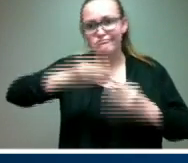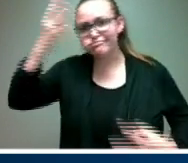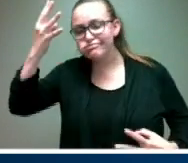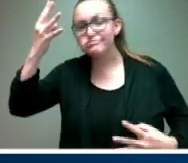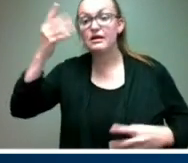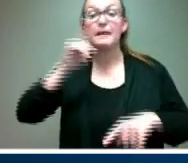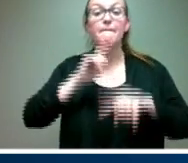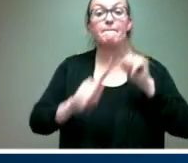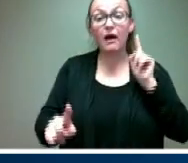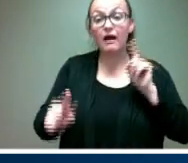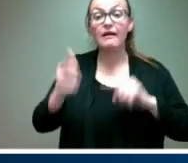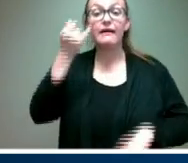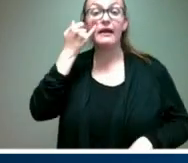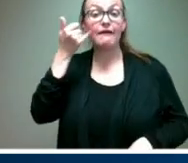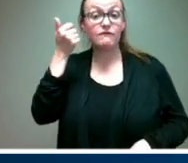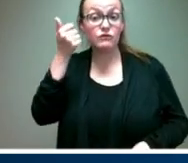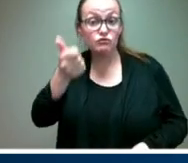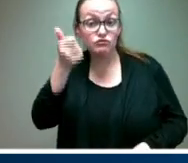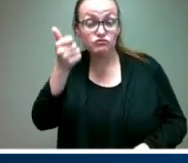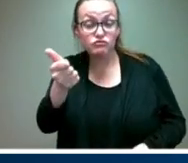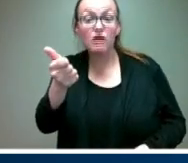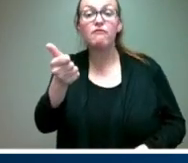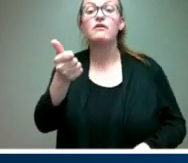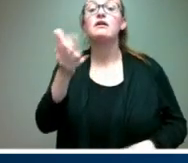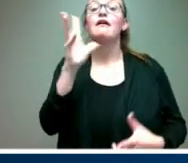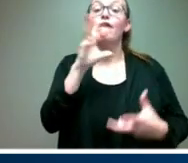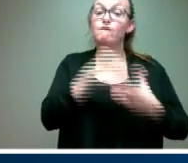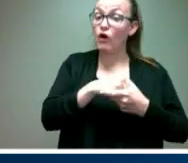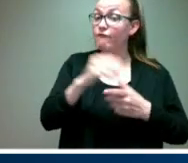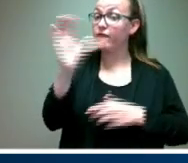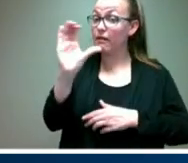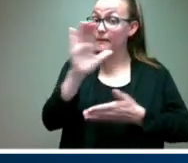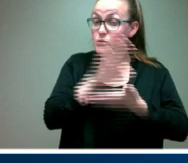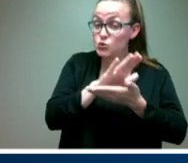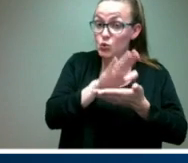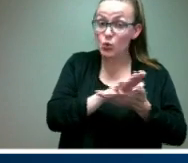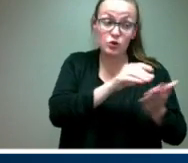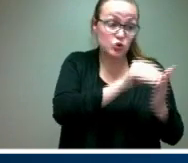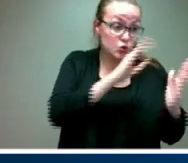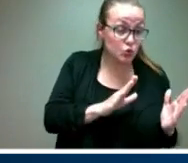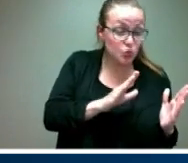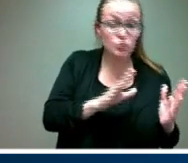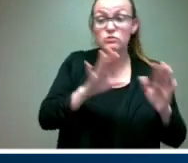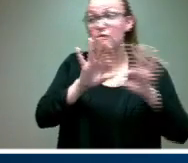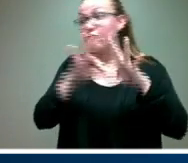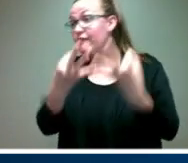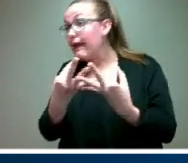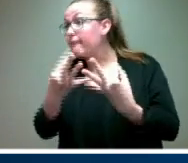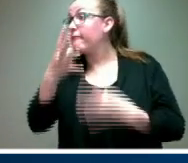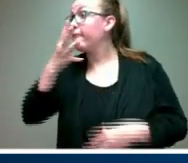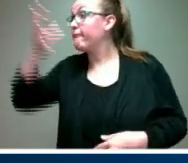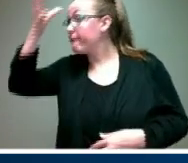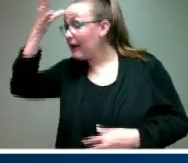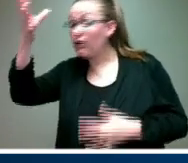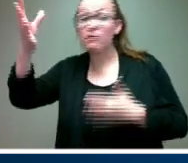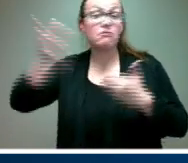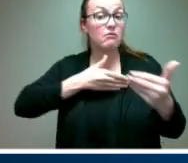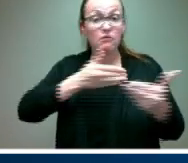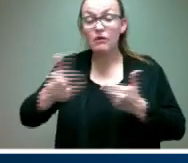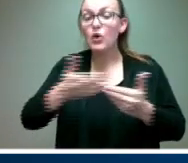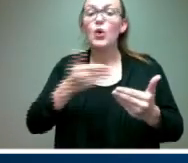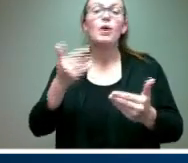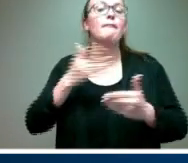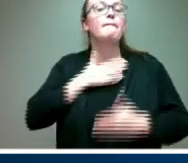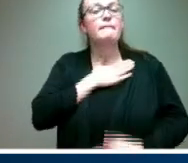student, family member, please go to our website. We have information for you on our